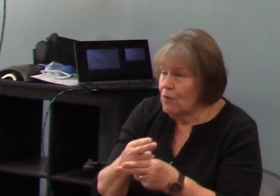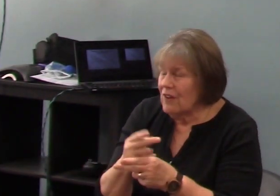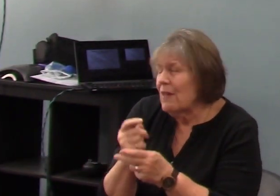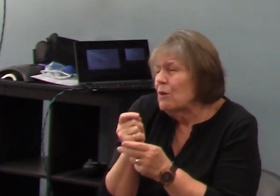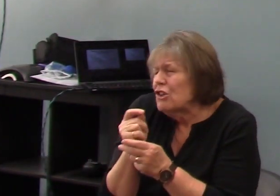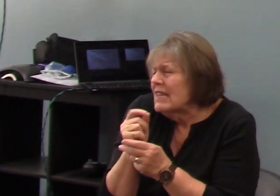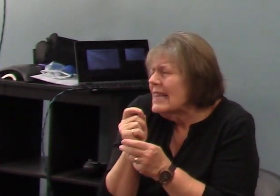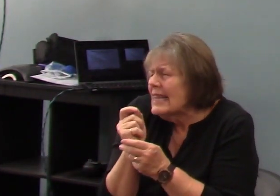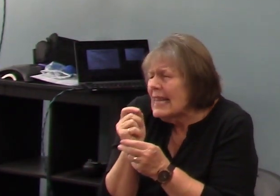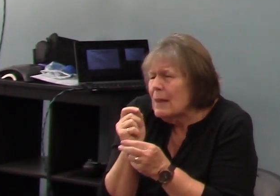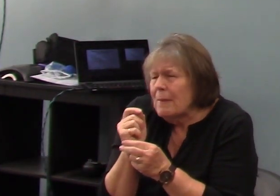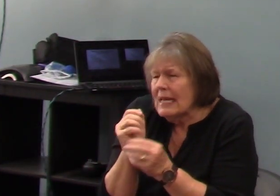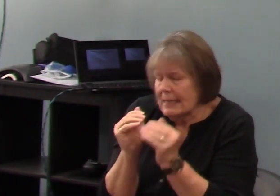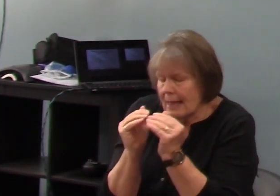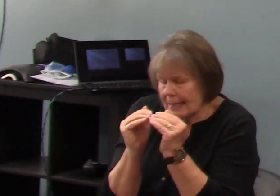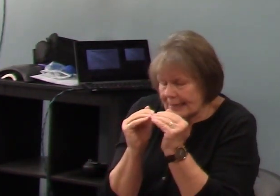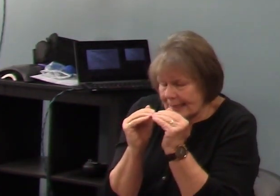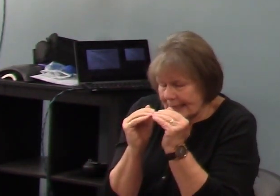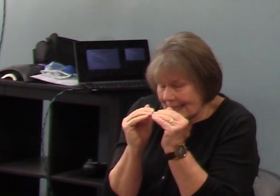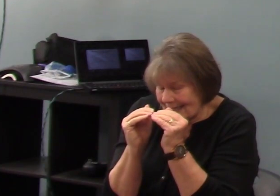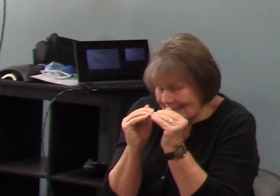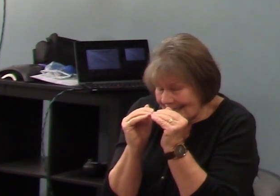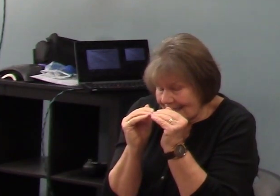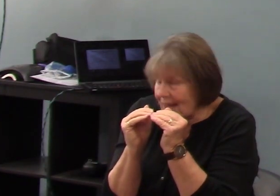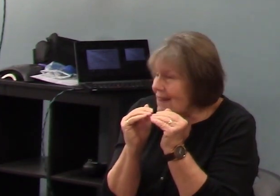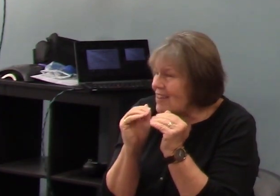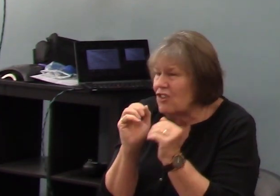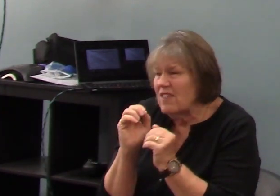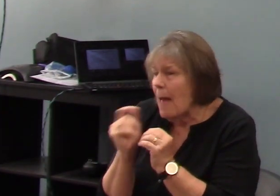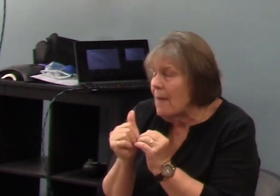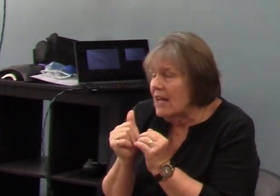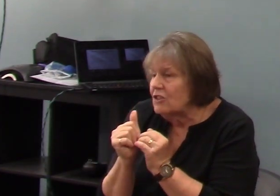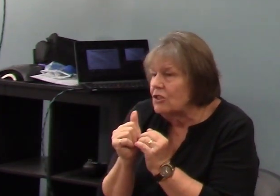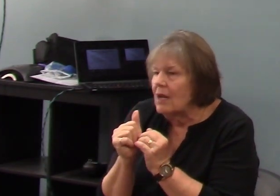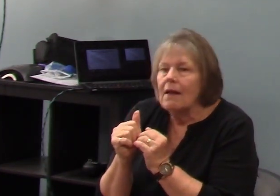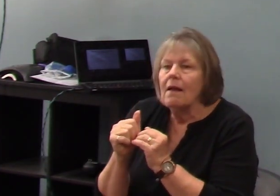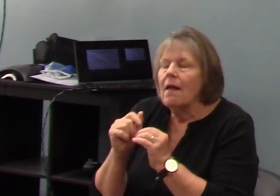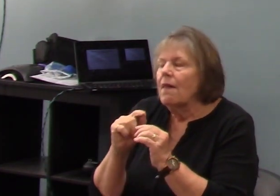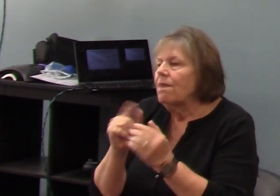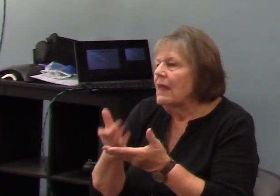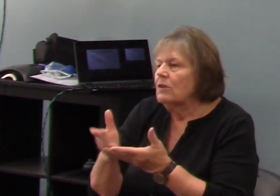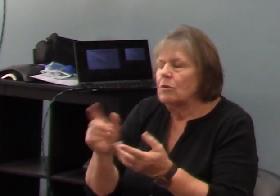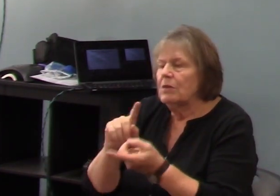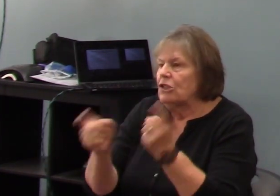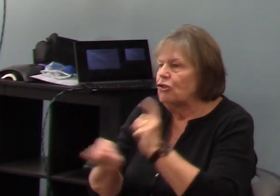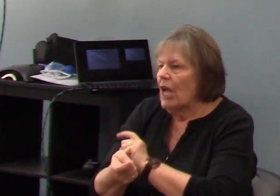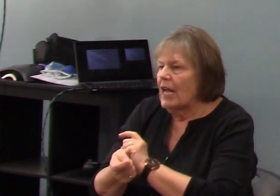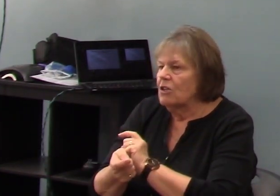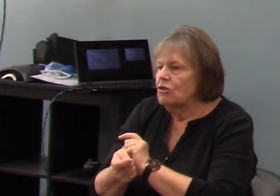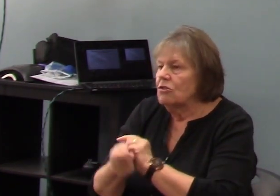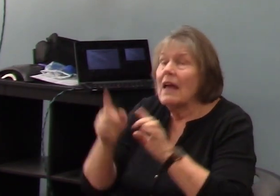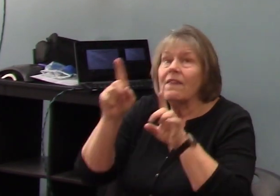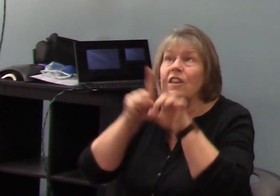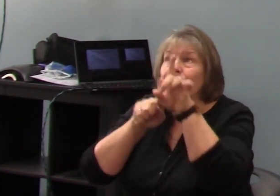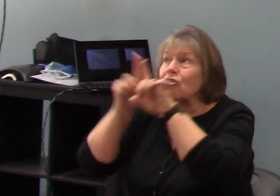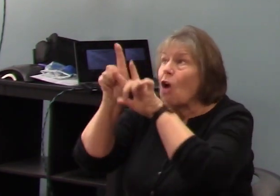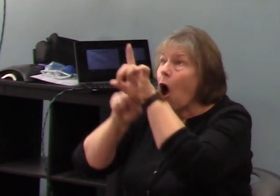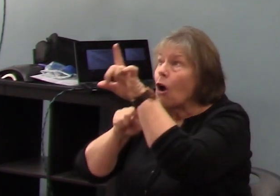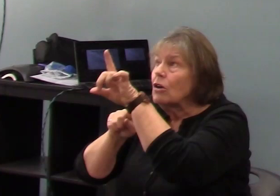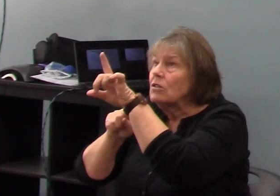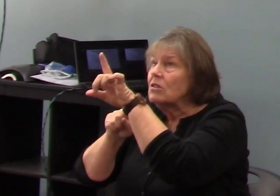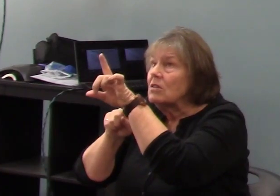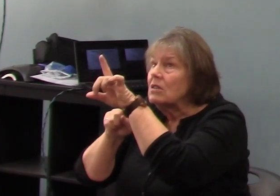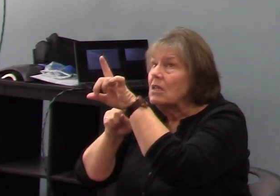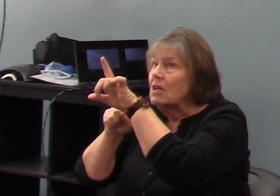because the universe would be incompatible for life, but in many cases, stars can't form, galaxies can't be there. Like the universe itself can't